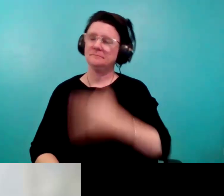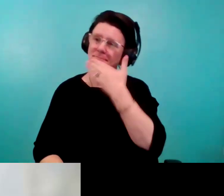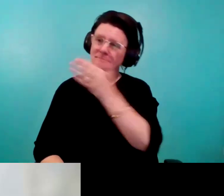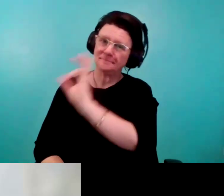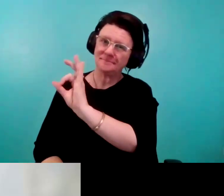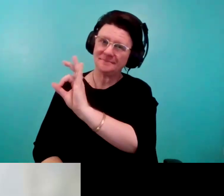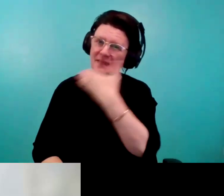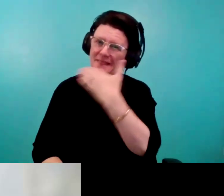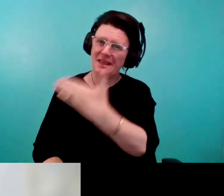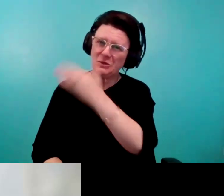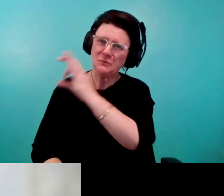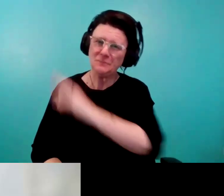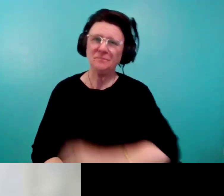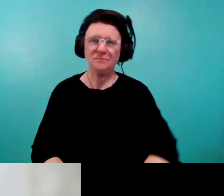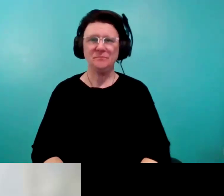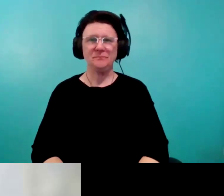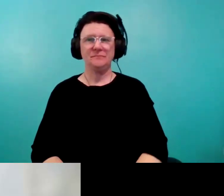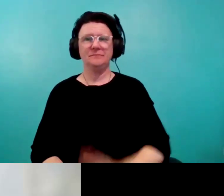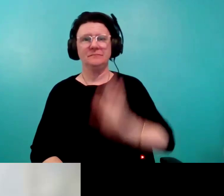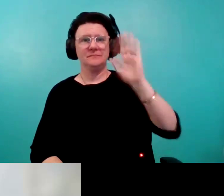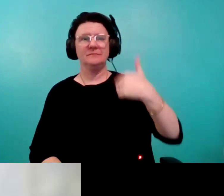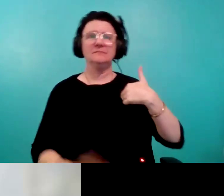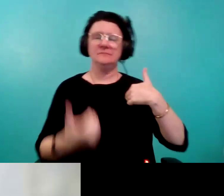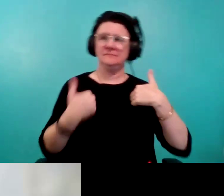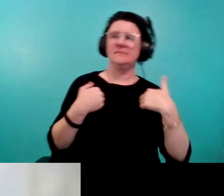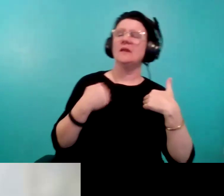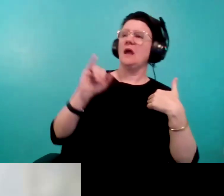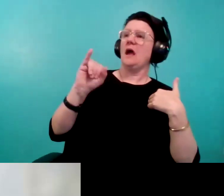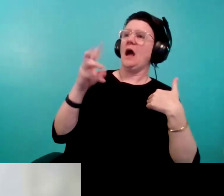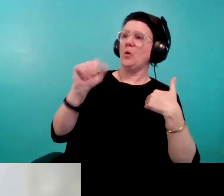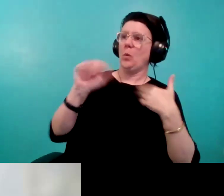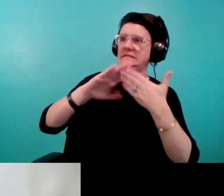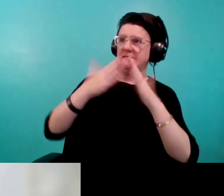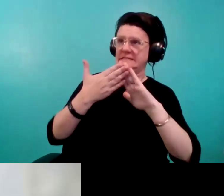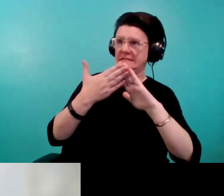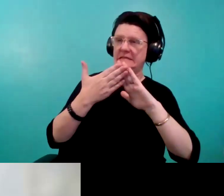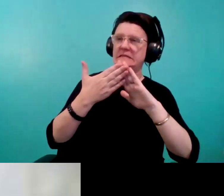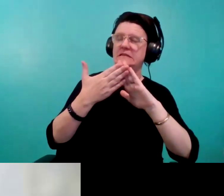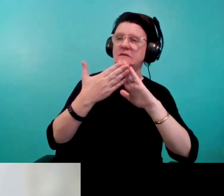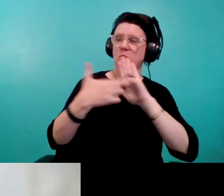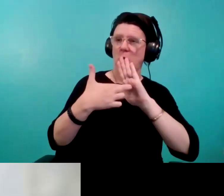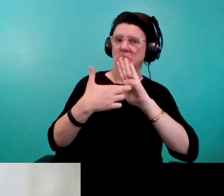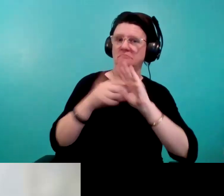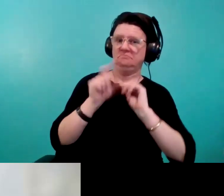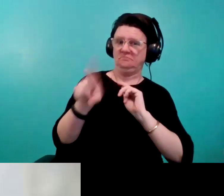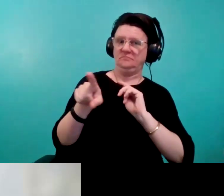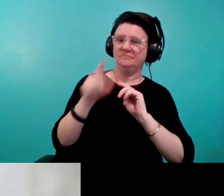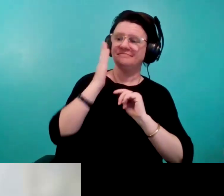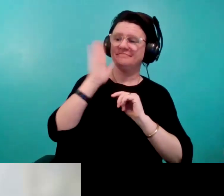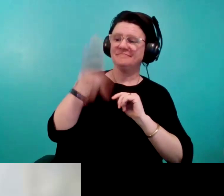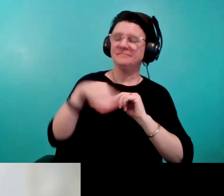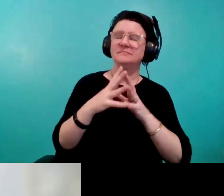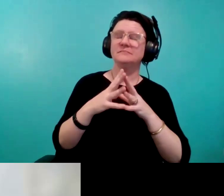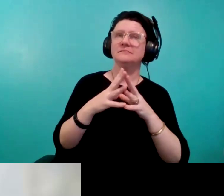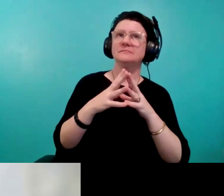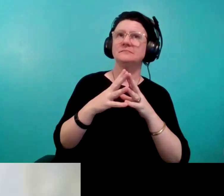Great. Thank you so much for joining in. Representative from Iowa City. I did have one question, if I might. I know one of the